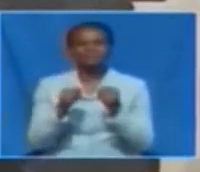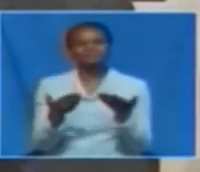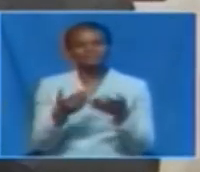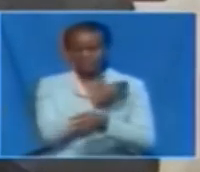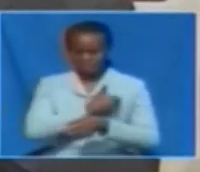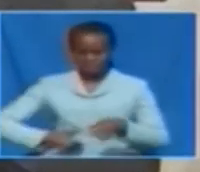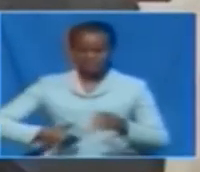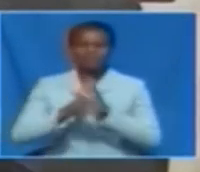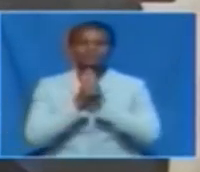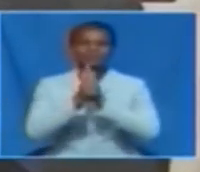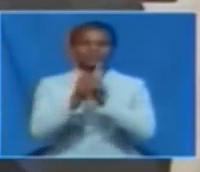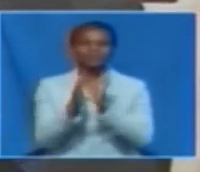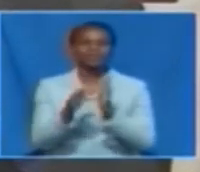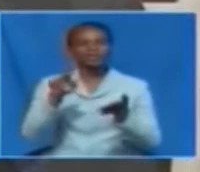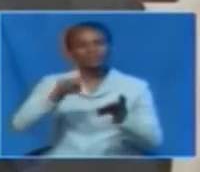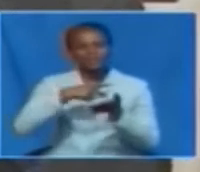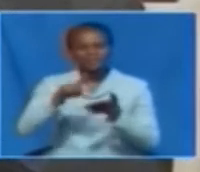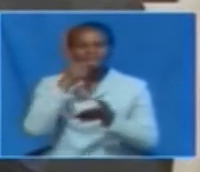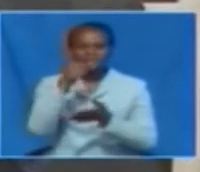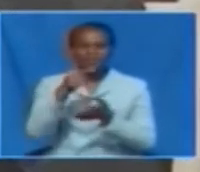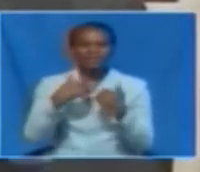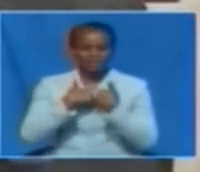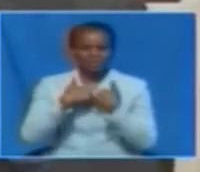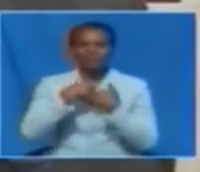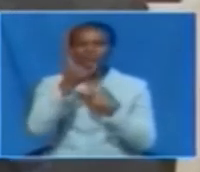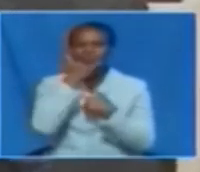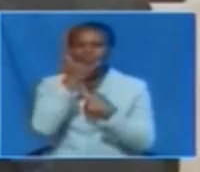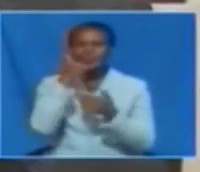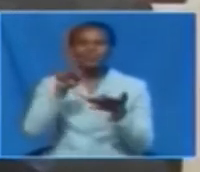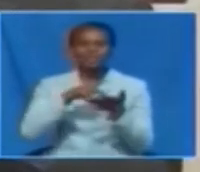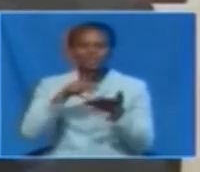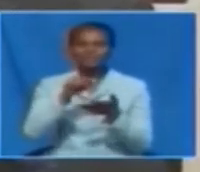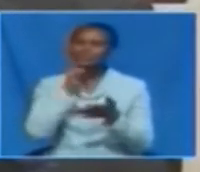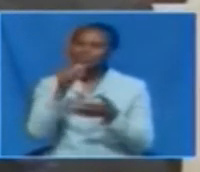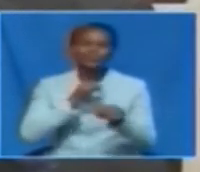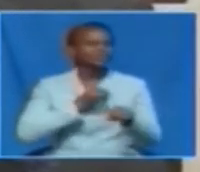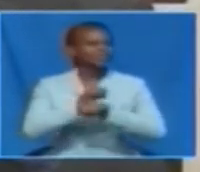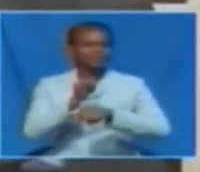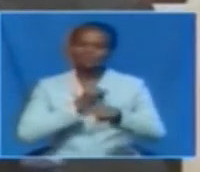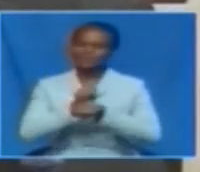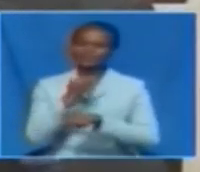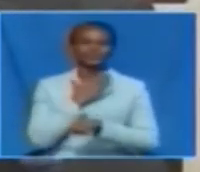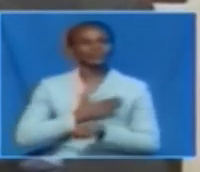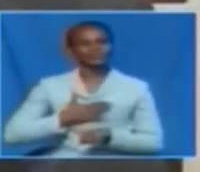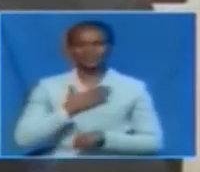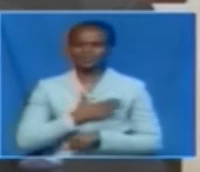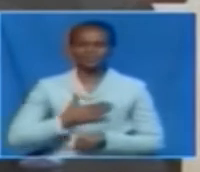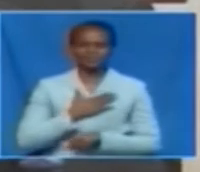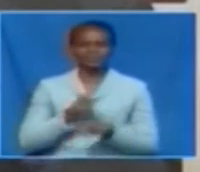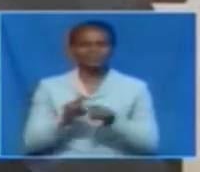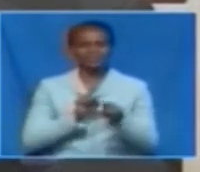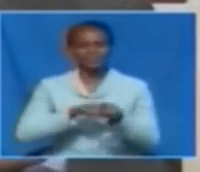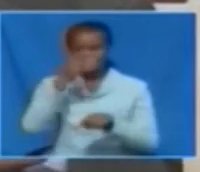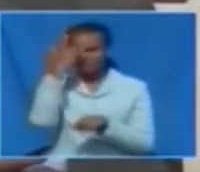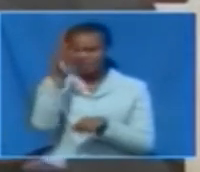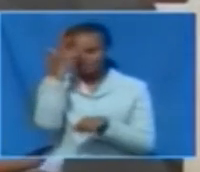leaders. In other words, when a party says you have offended the party, do not insult the intelligence and the integrity of